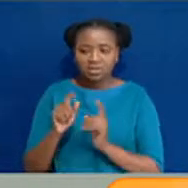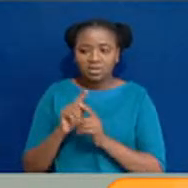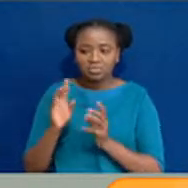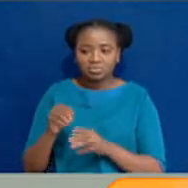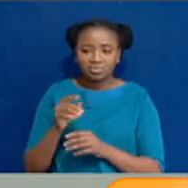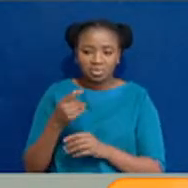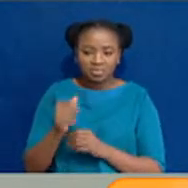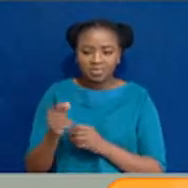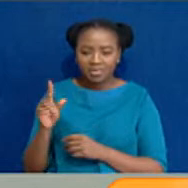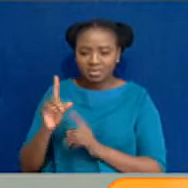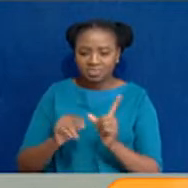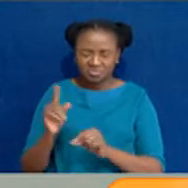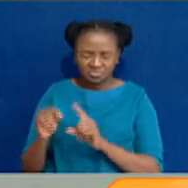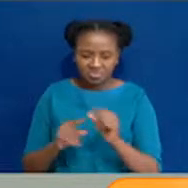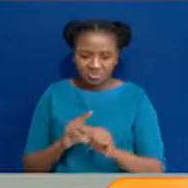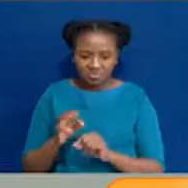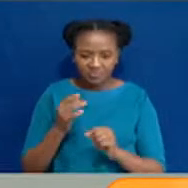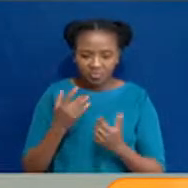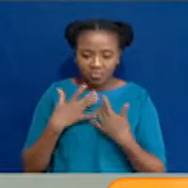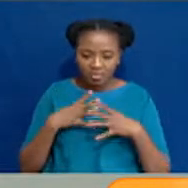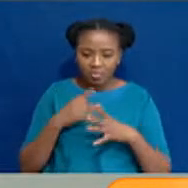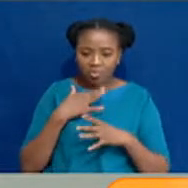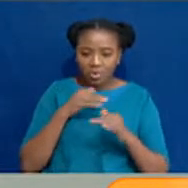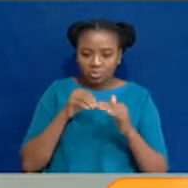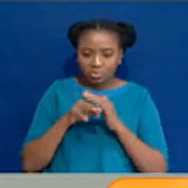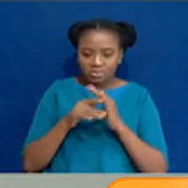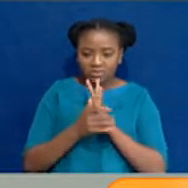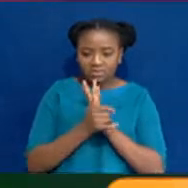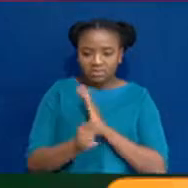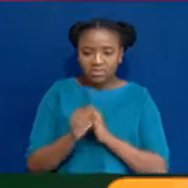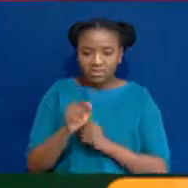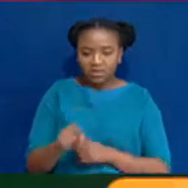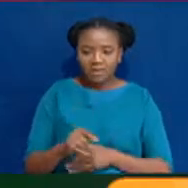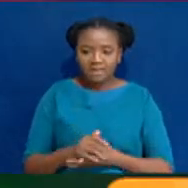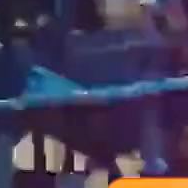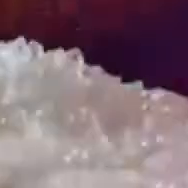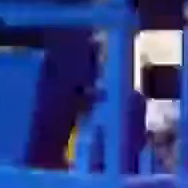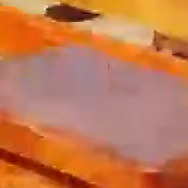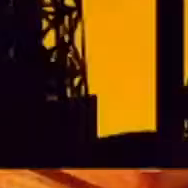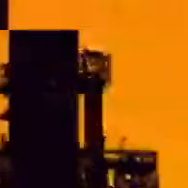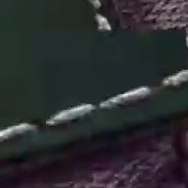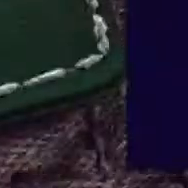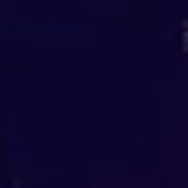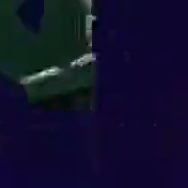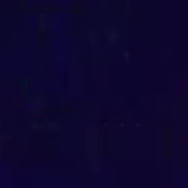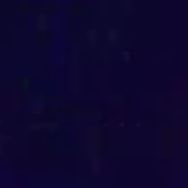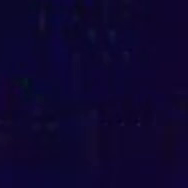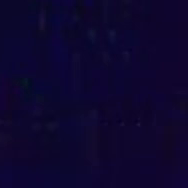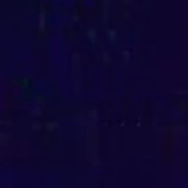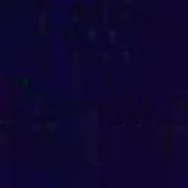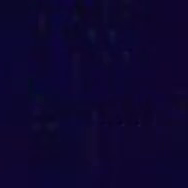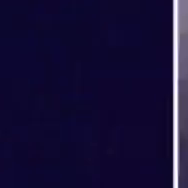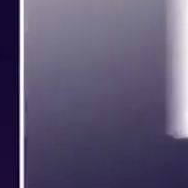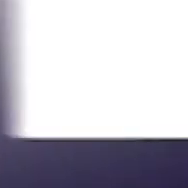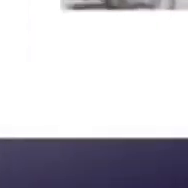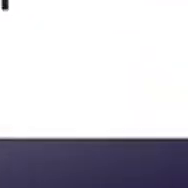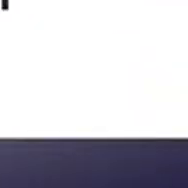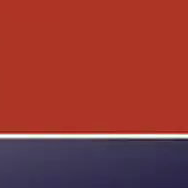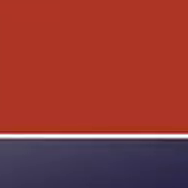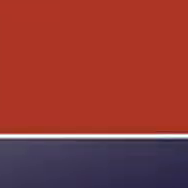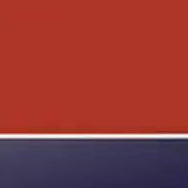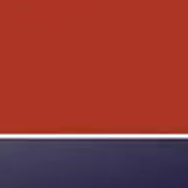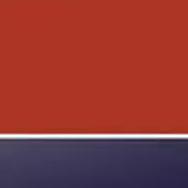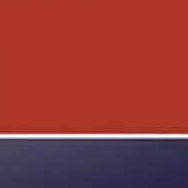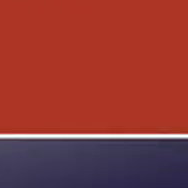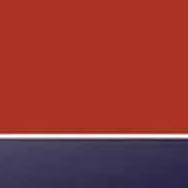options to low-income students looking to pursue coding skills. Made in Kenya, brought to you by